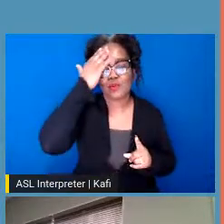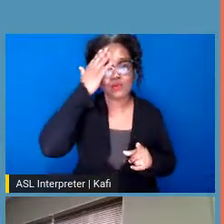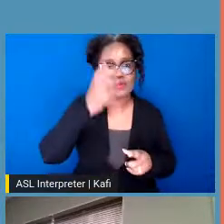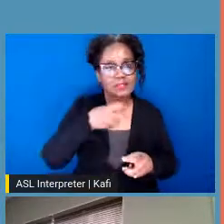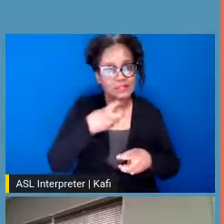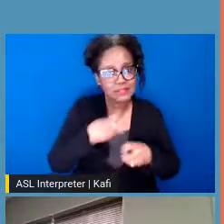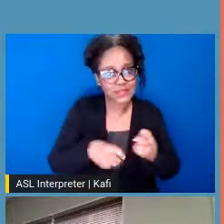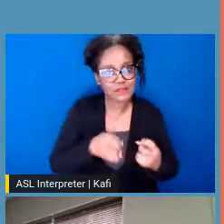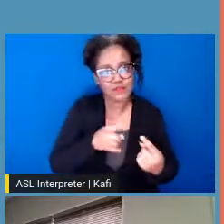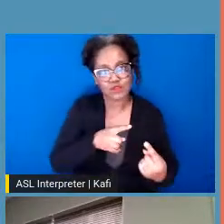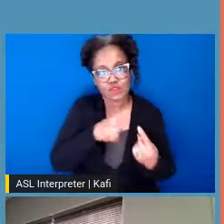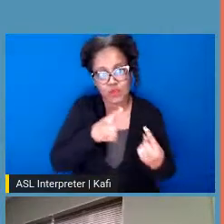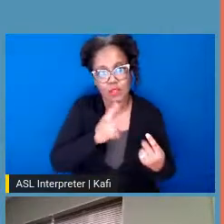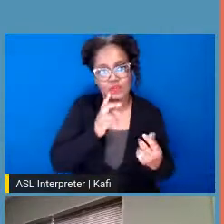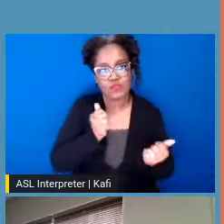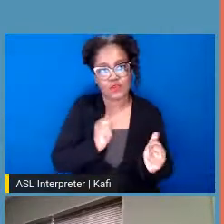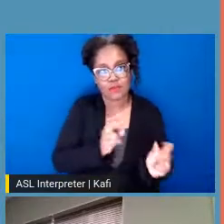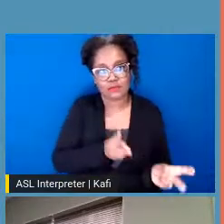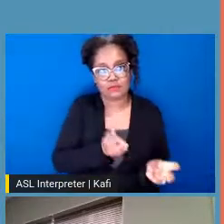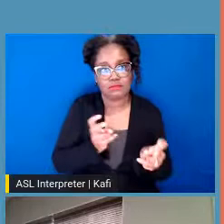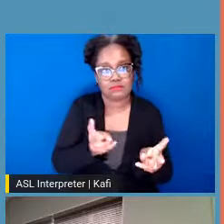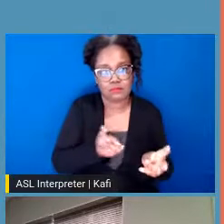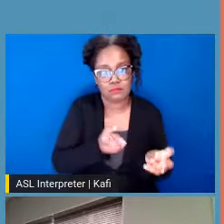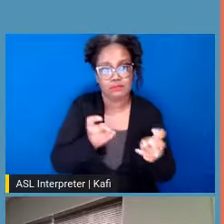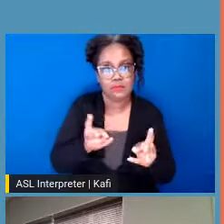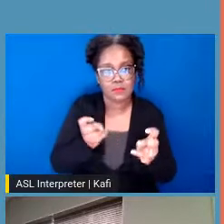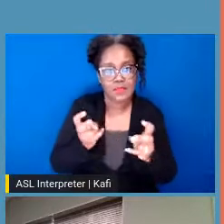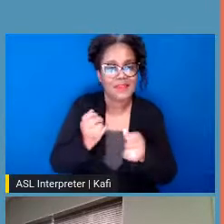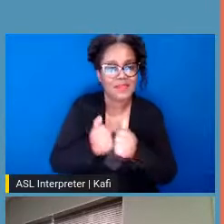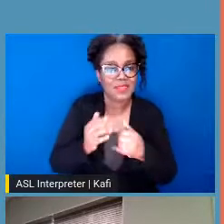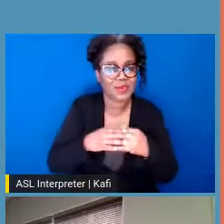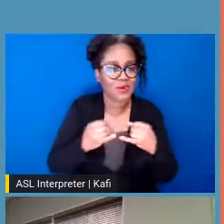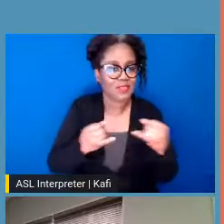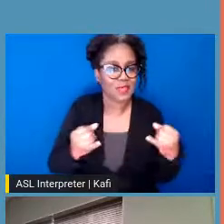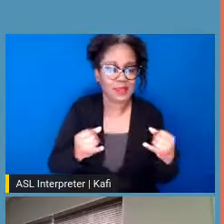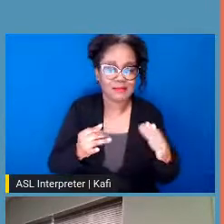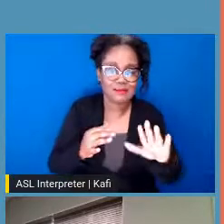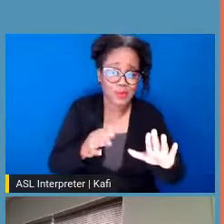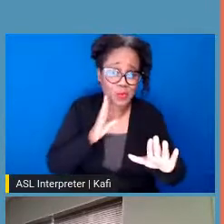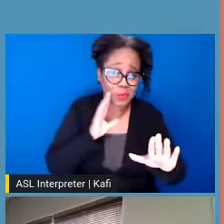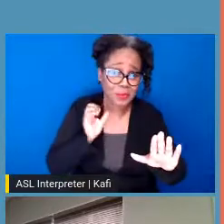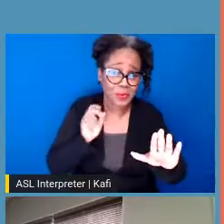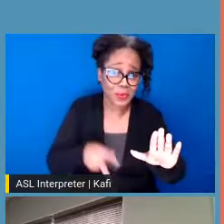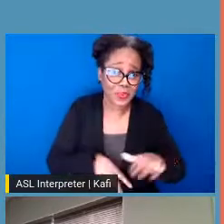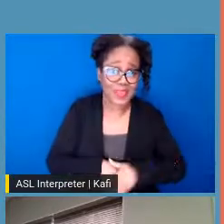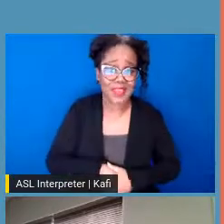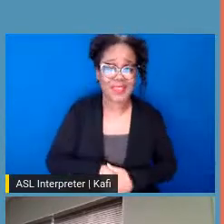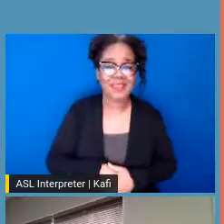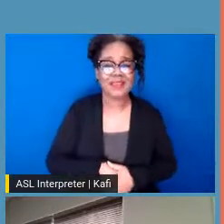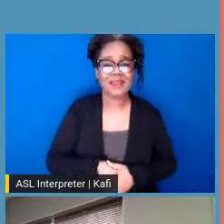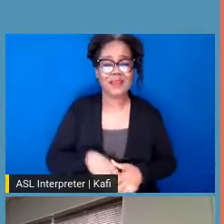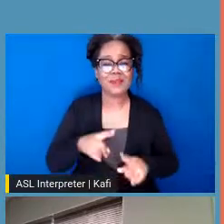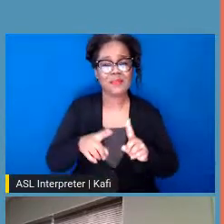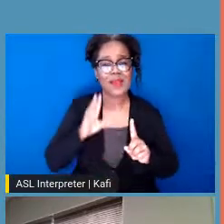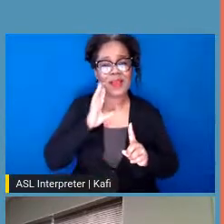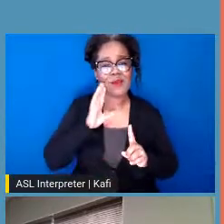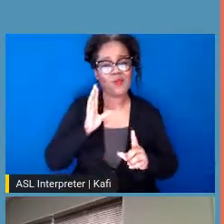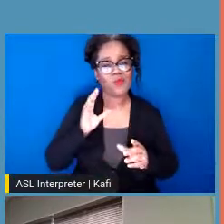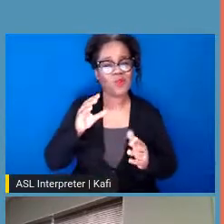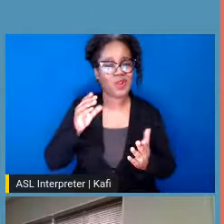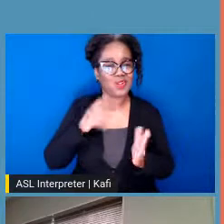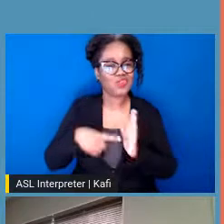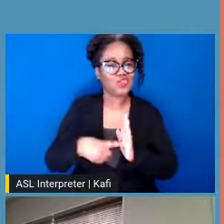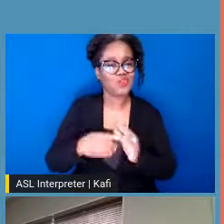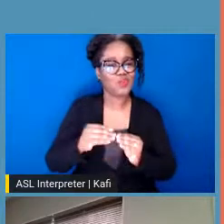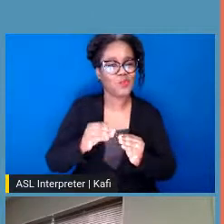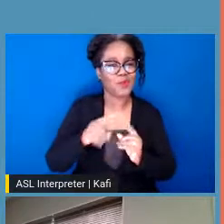going to be okay. So on the art and object side, there is a proprietary database, and I'll just I did screenshots in to